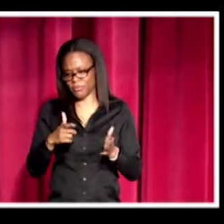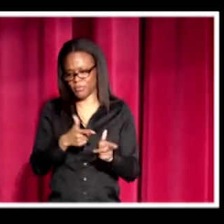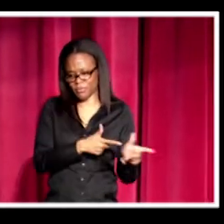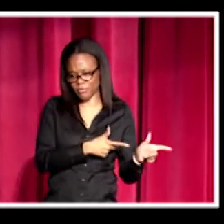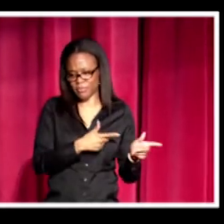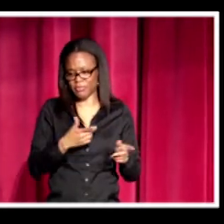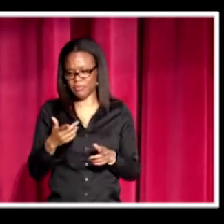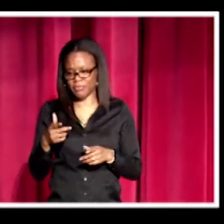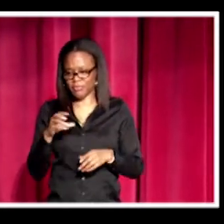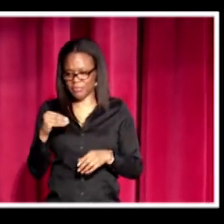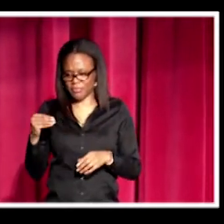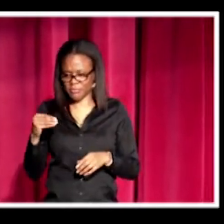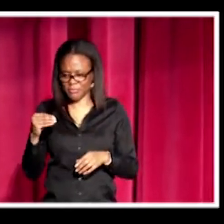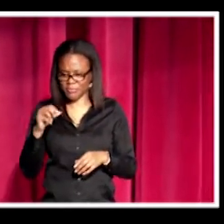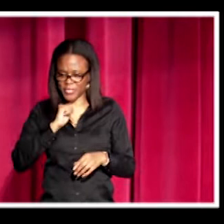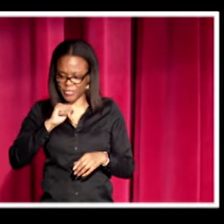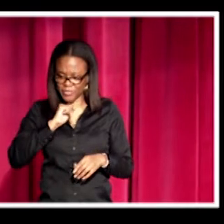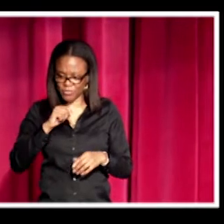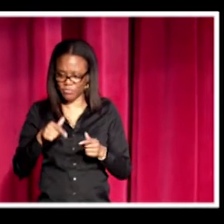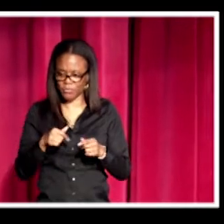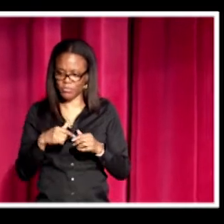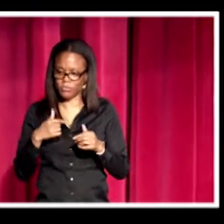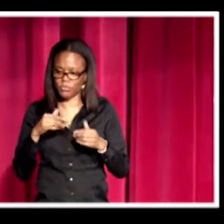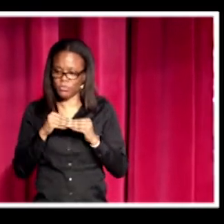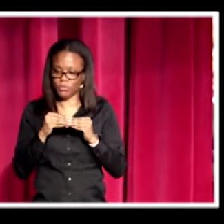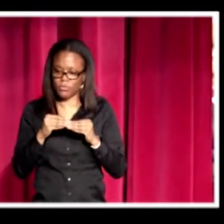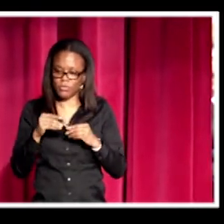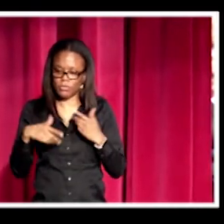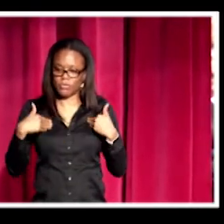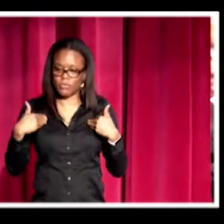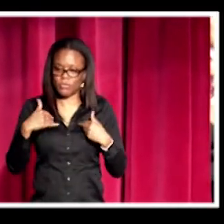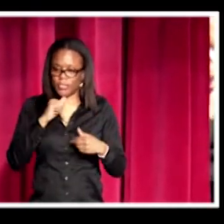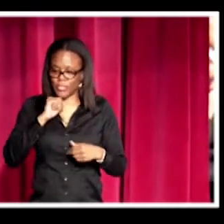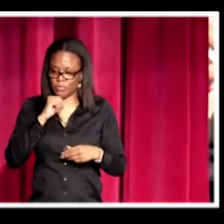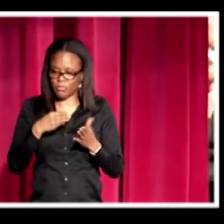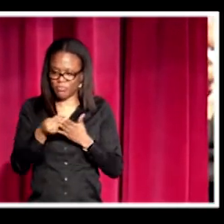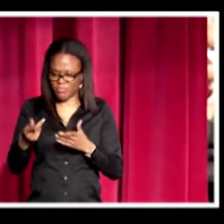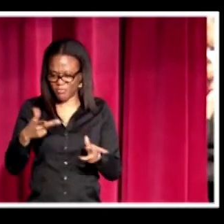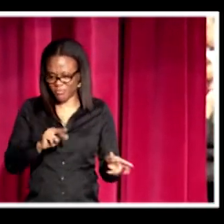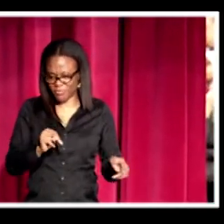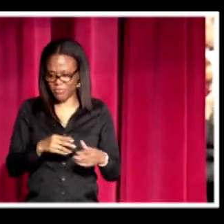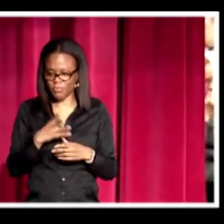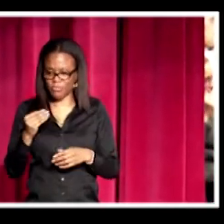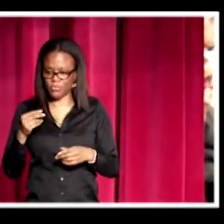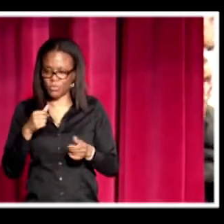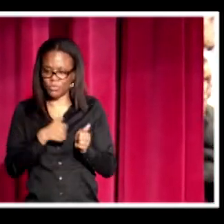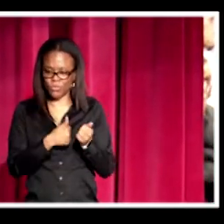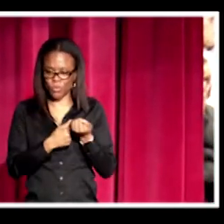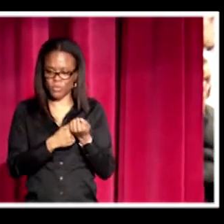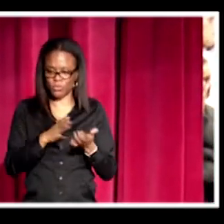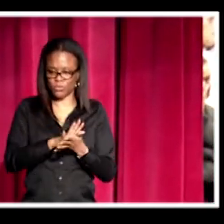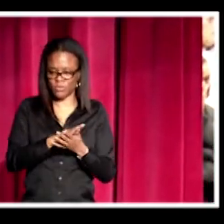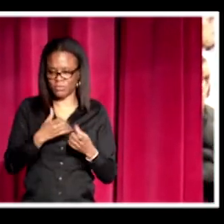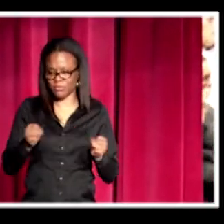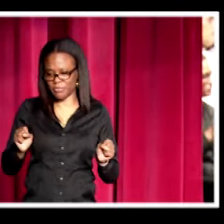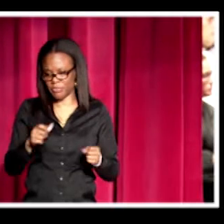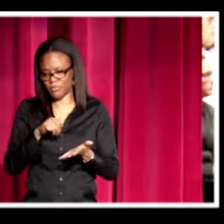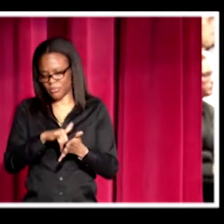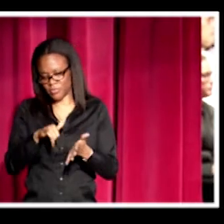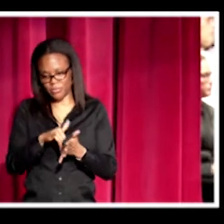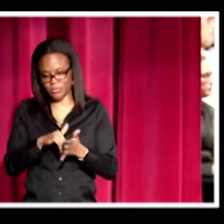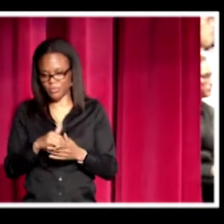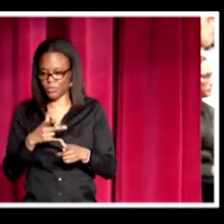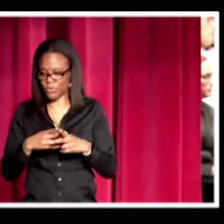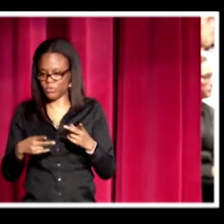and lowering their age to buy guns in DC and be for school safety in Florida? With our